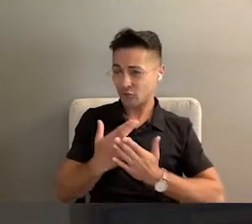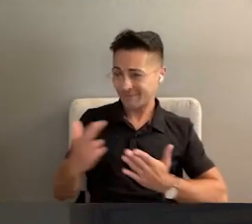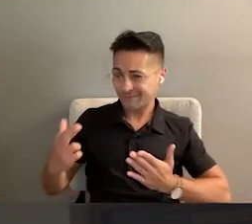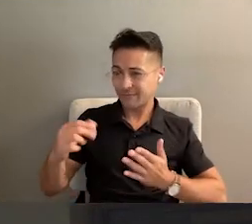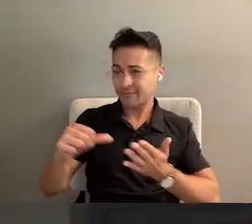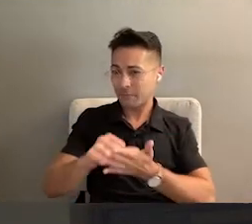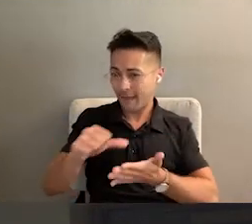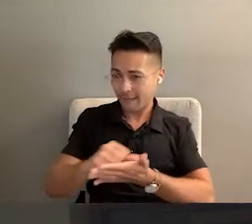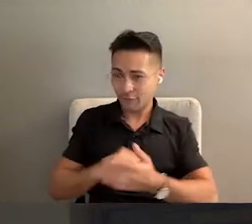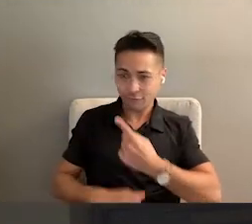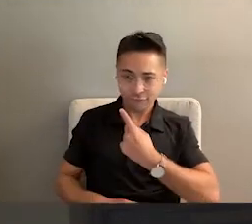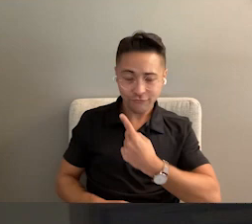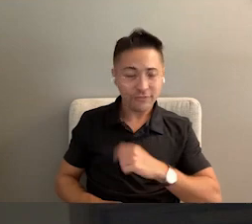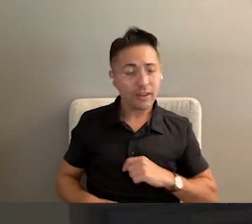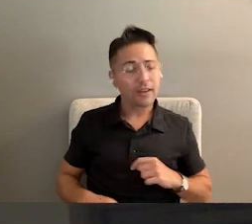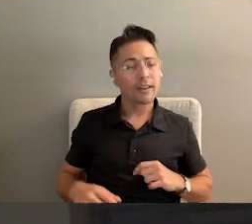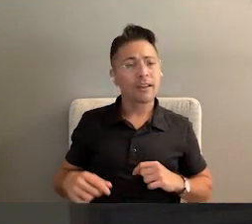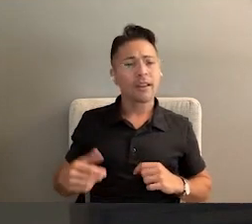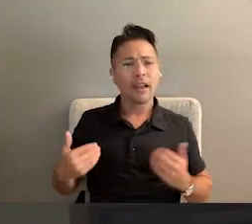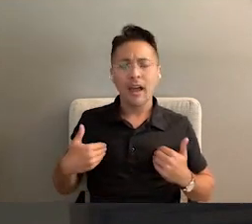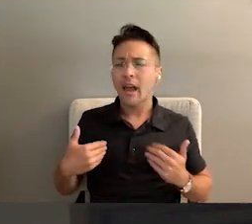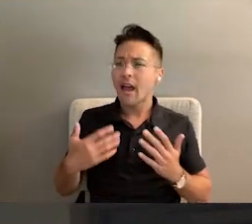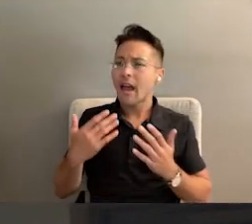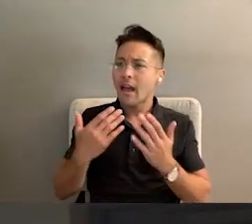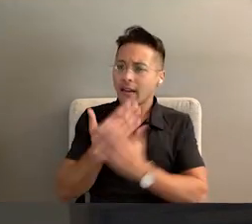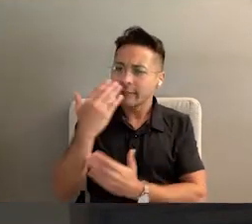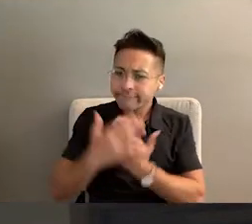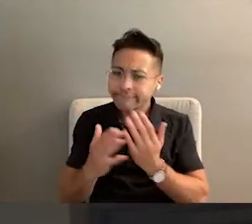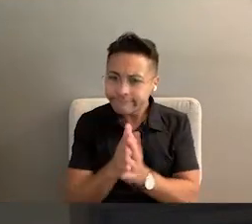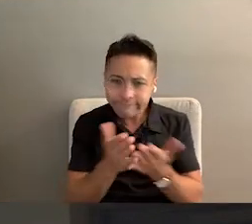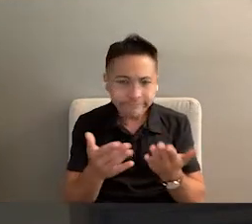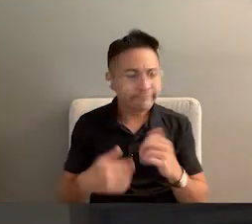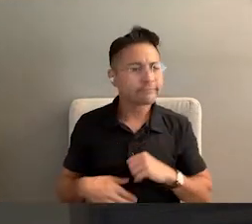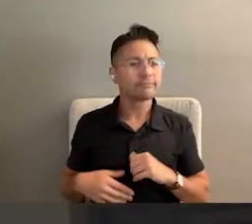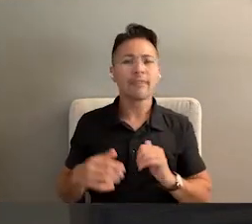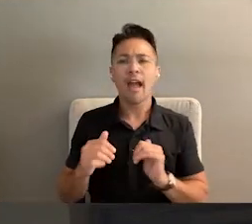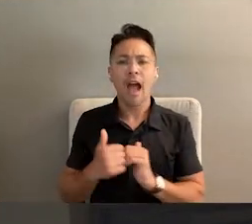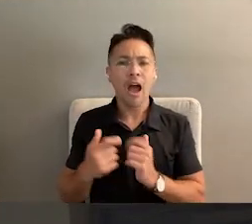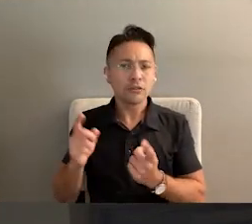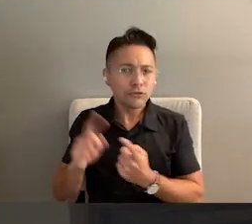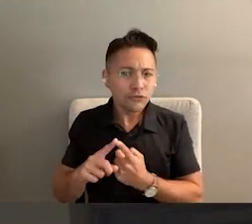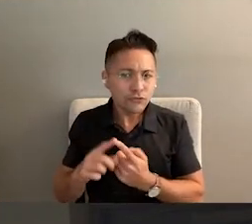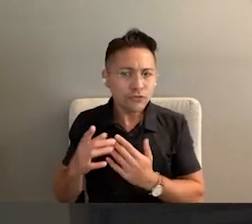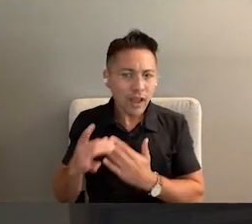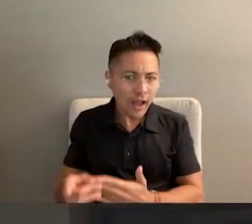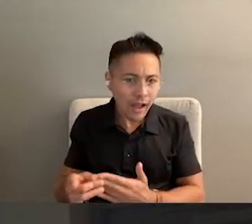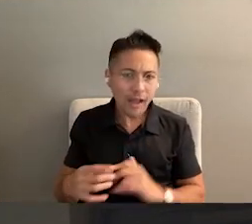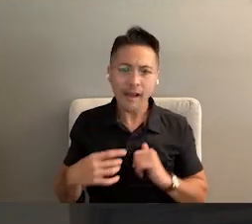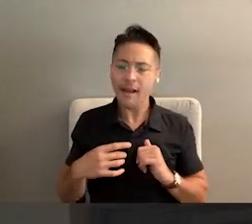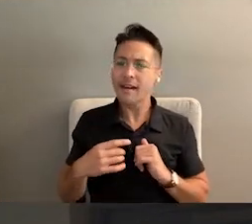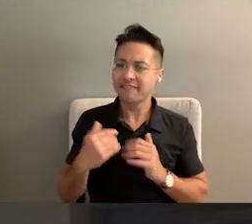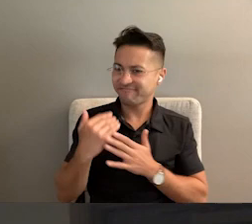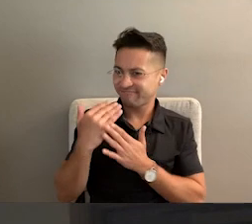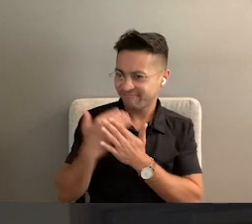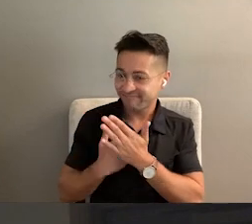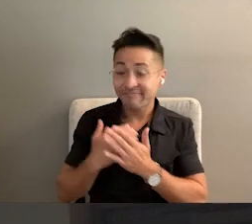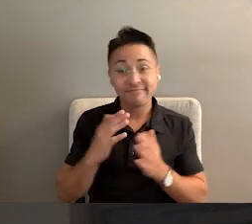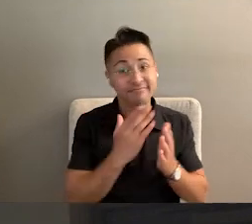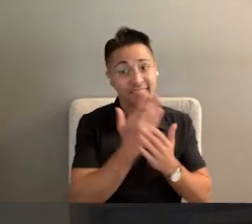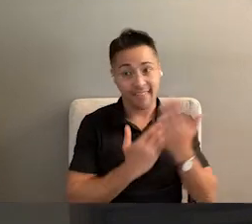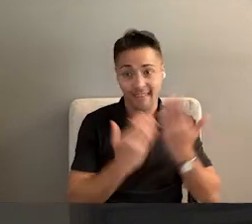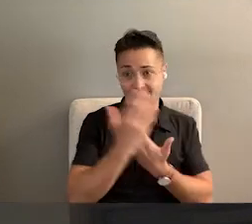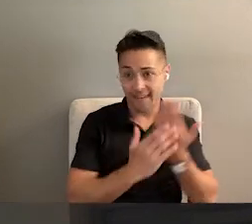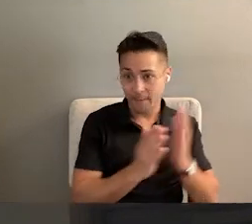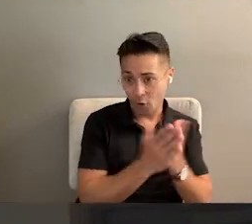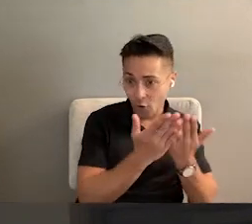is the Consumers Resources page. This page has our handbook, our how-to